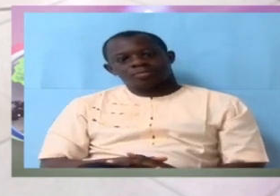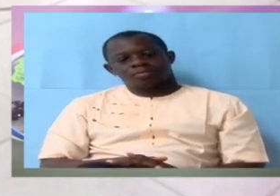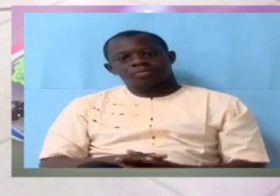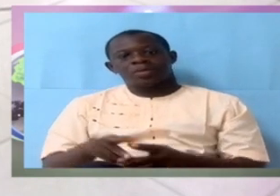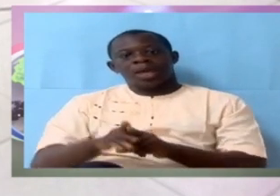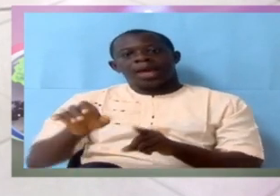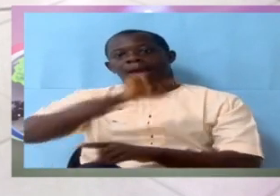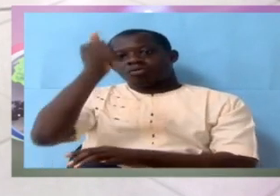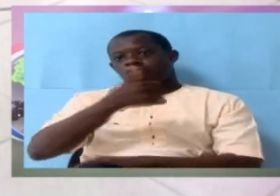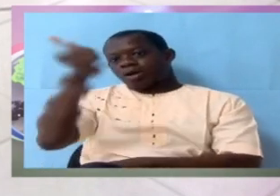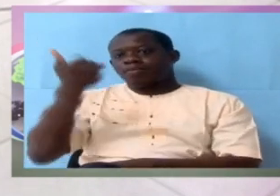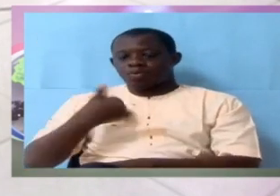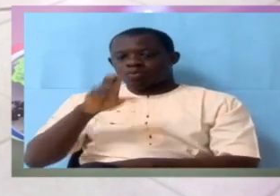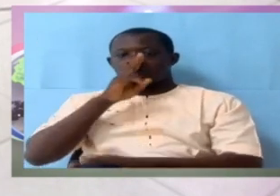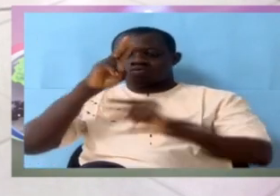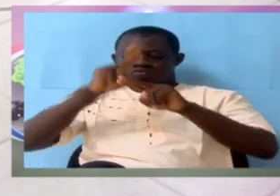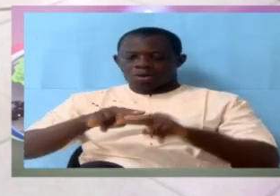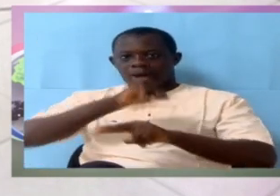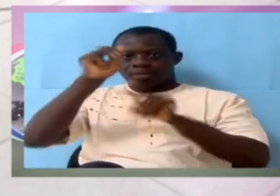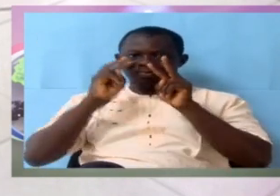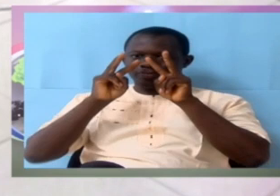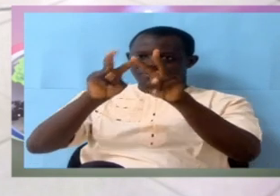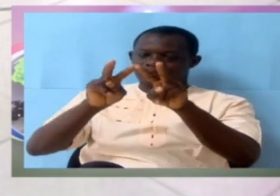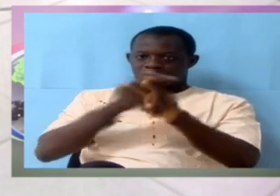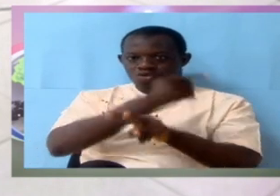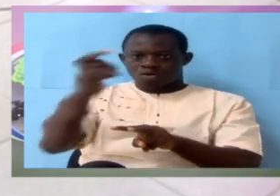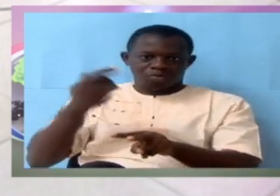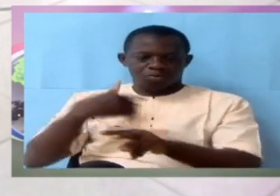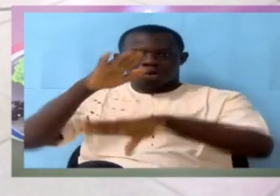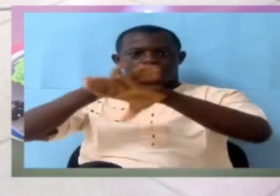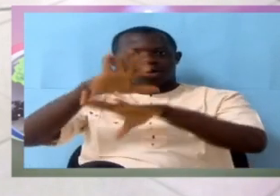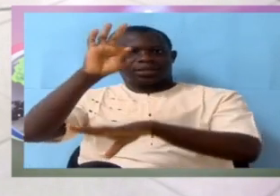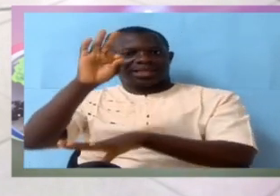And those of us who sit down and look at you and watch you on TV,